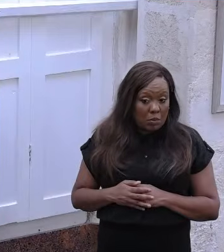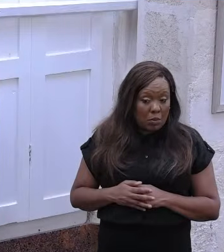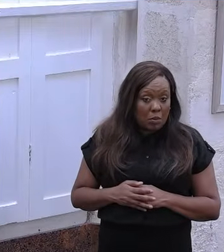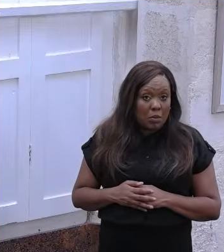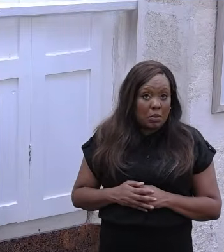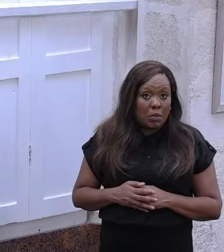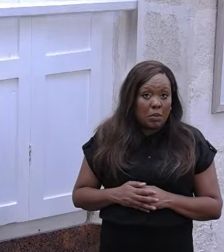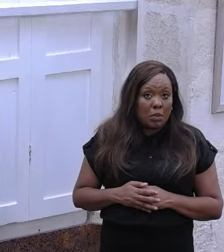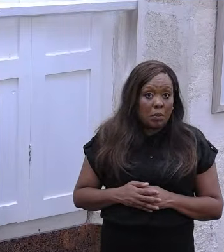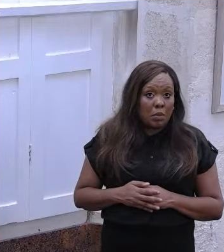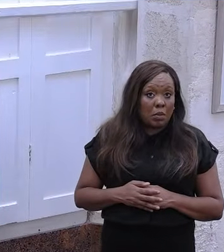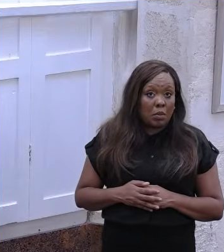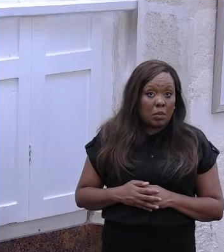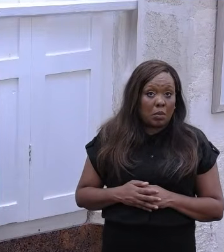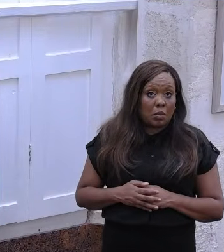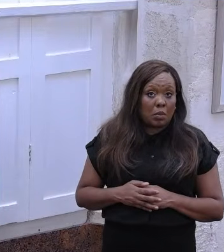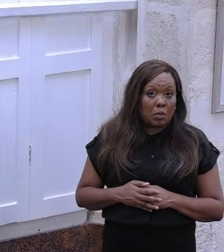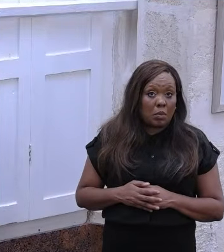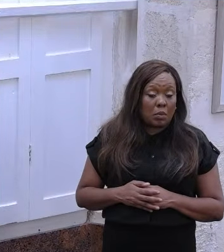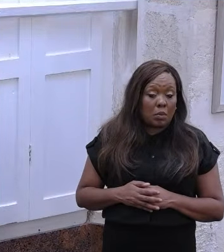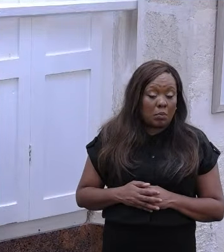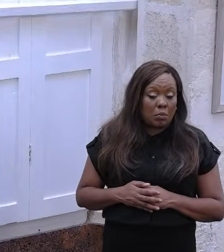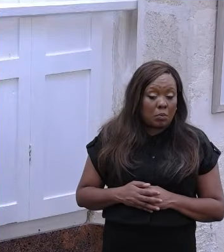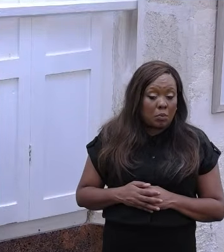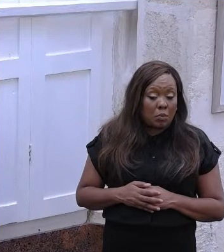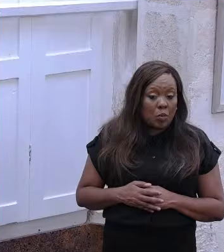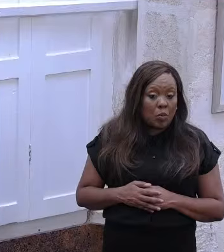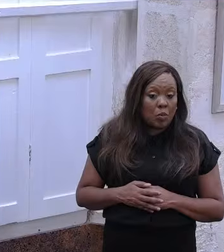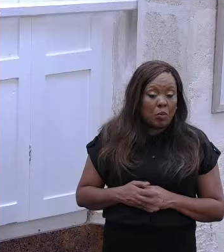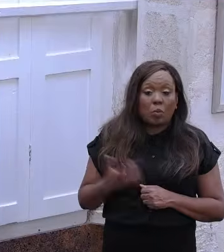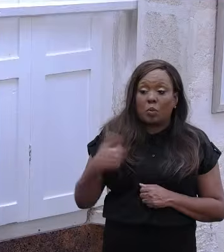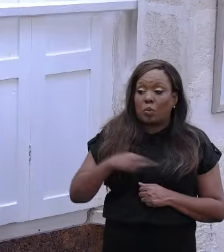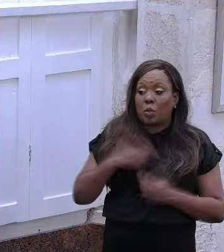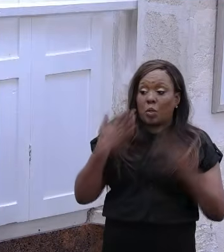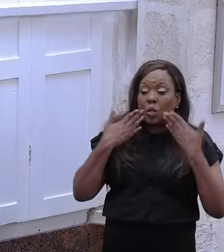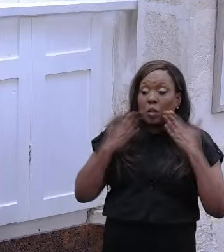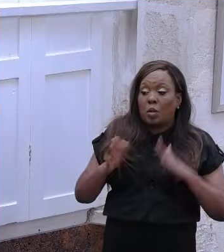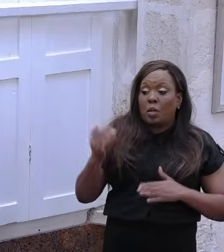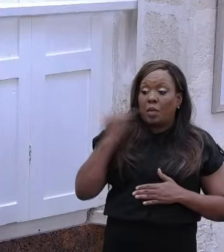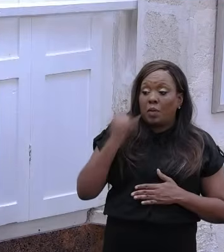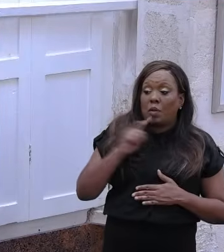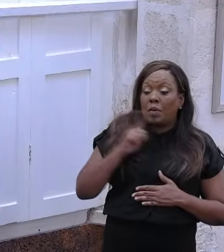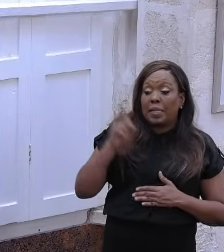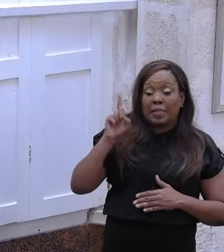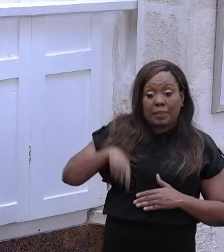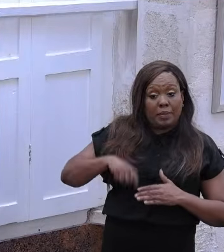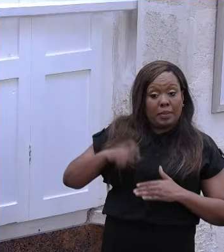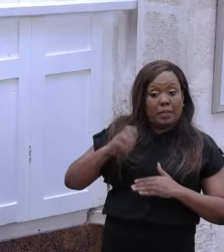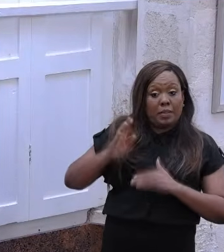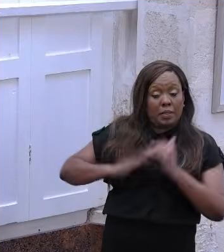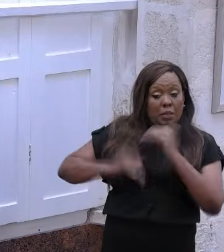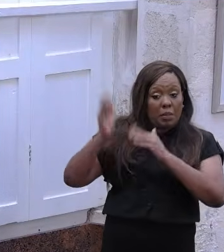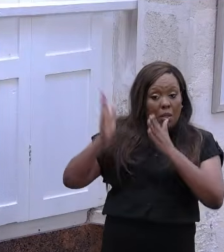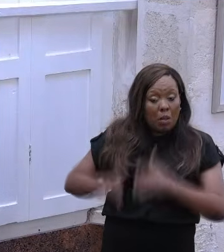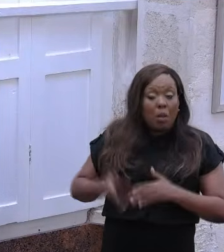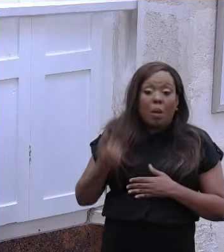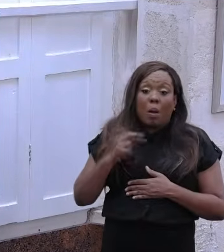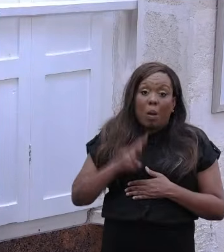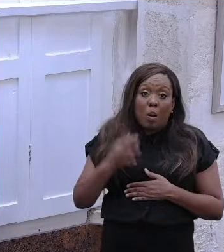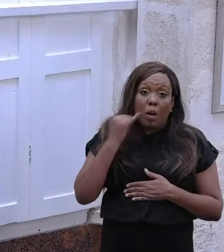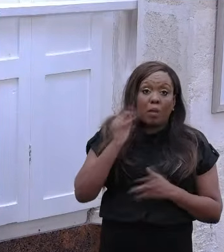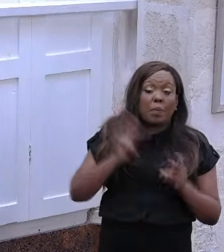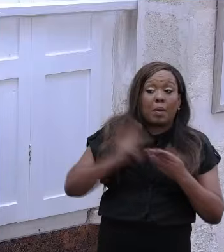in because they were more affordable than local employees or employment in that